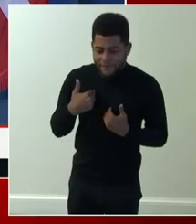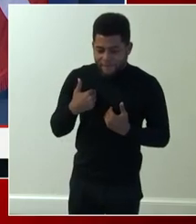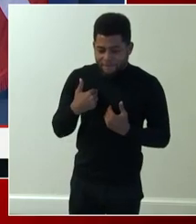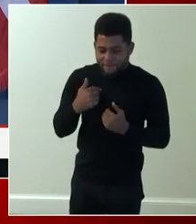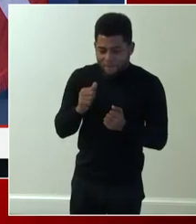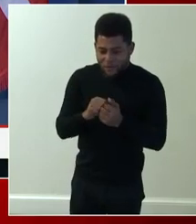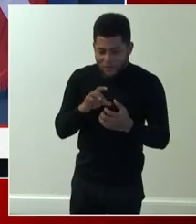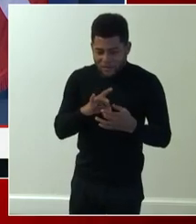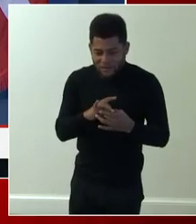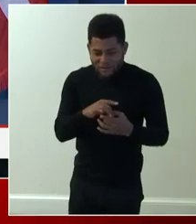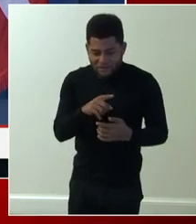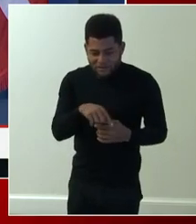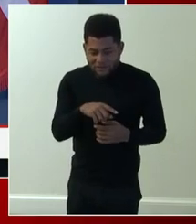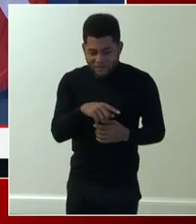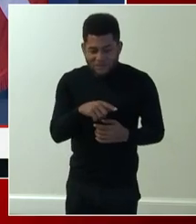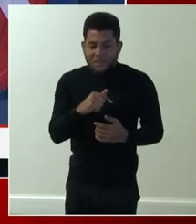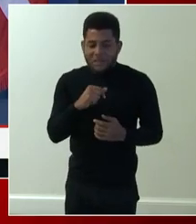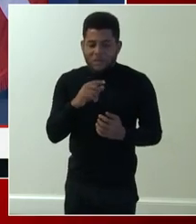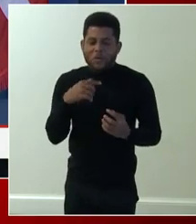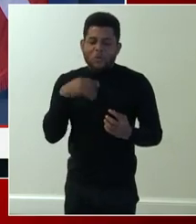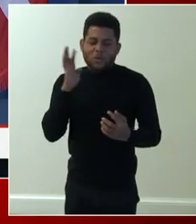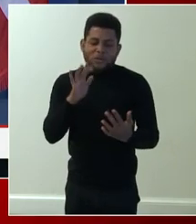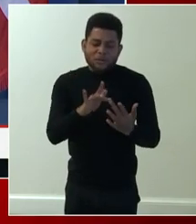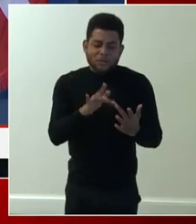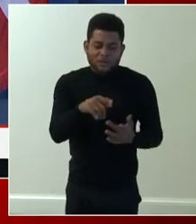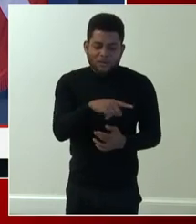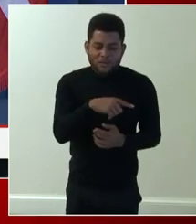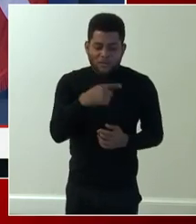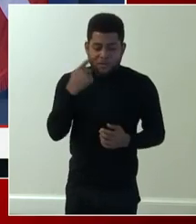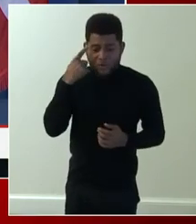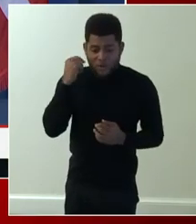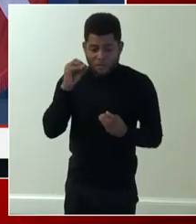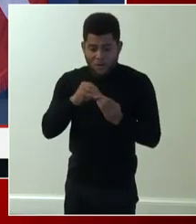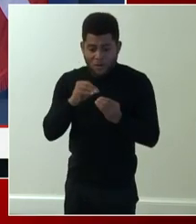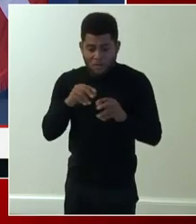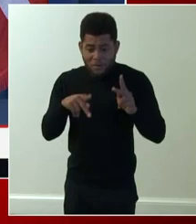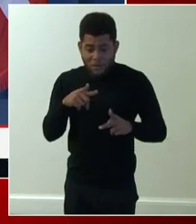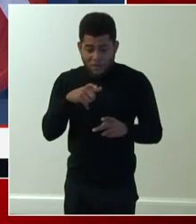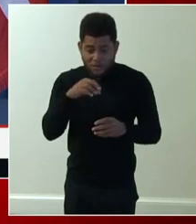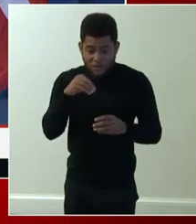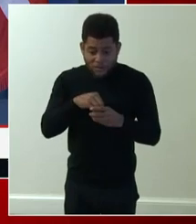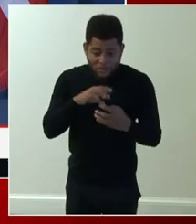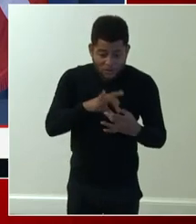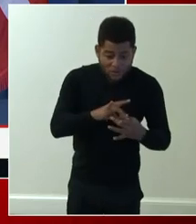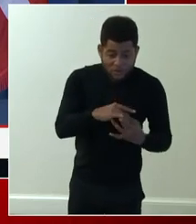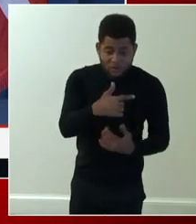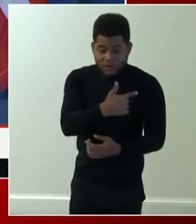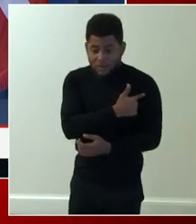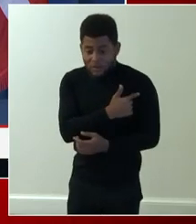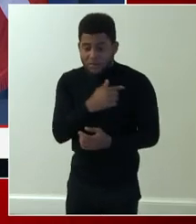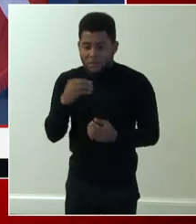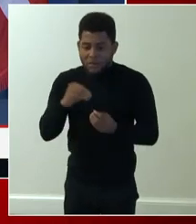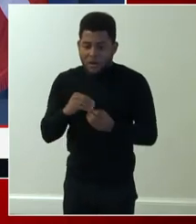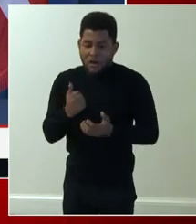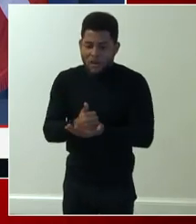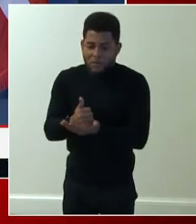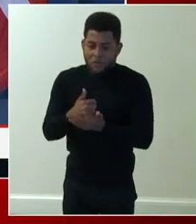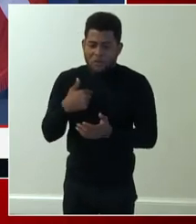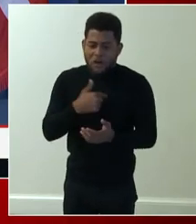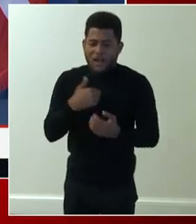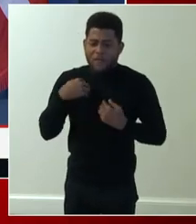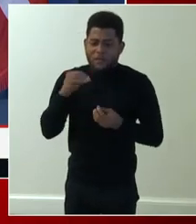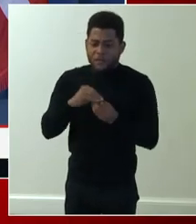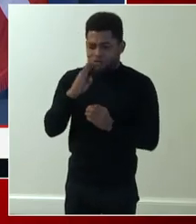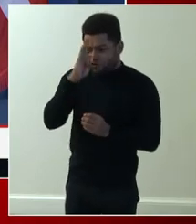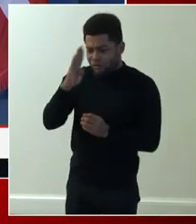have to get back to you on recently. The more it's in the news that people should get boosted, the more helpful it is. We'll have some direct